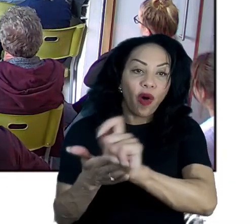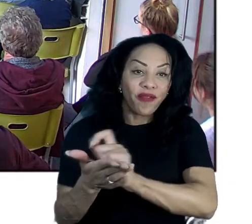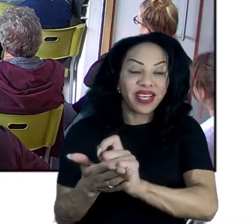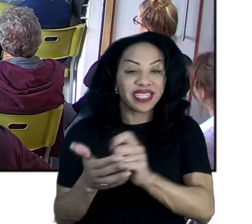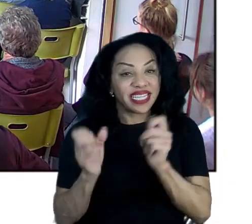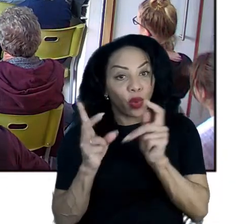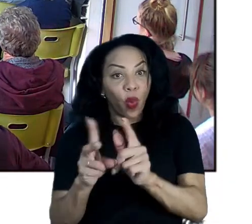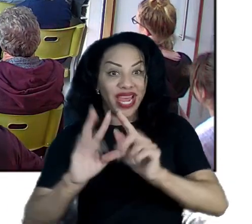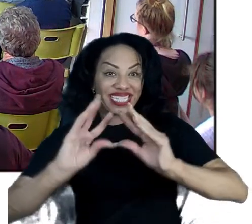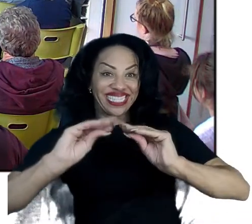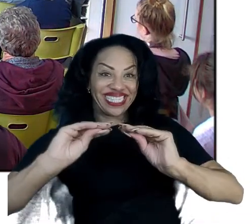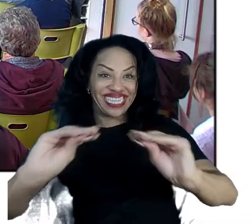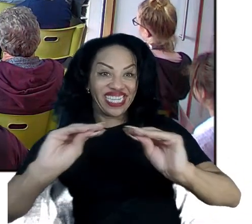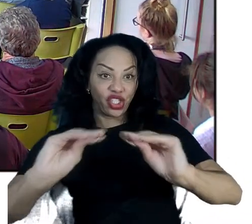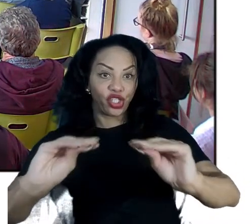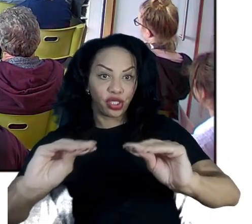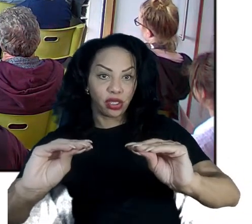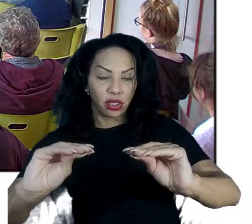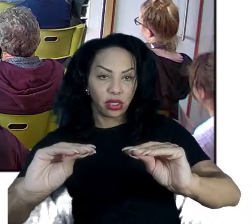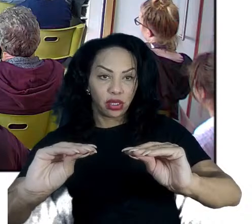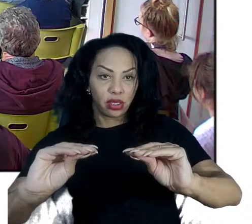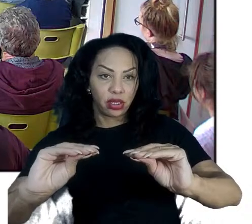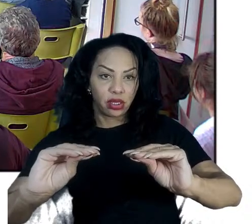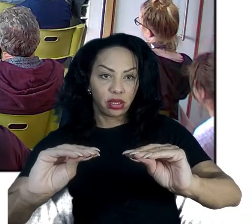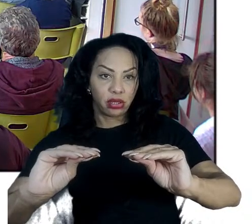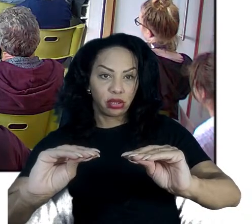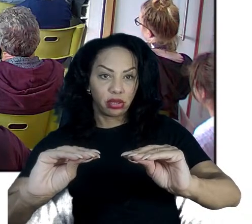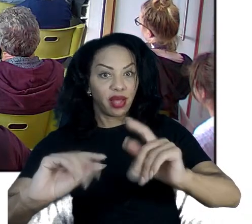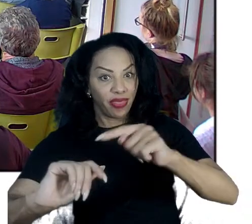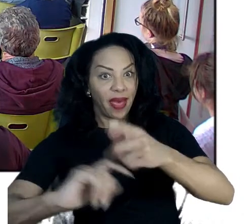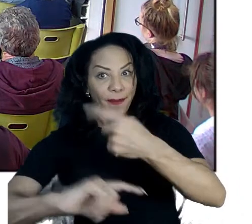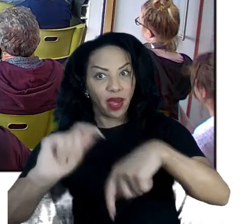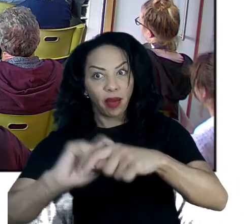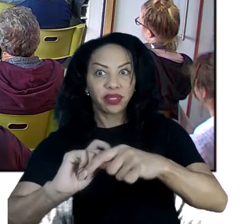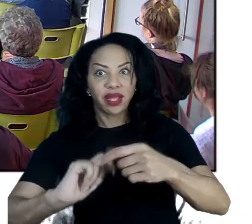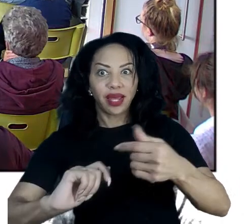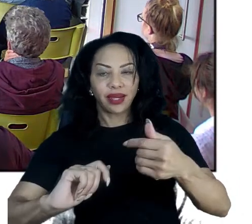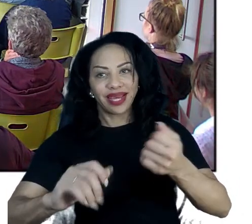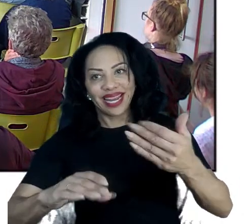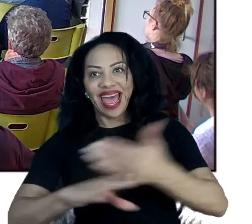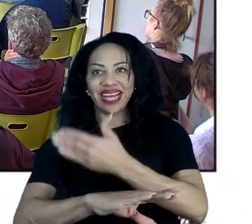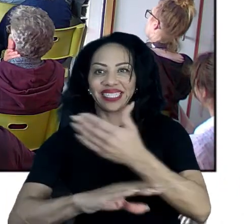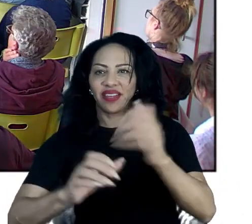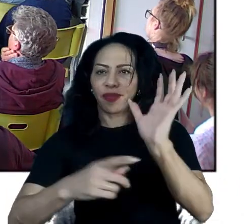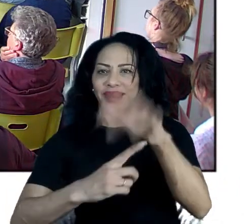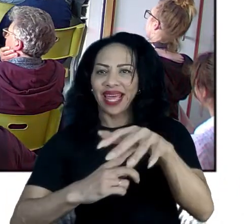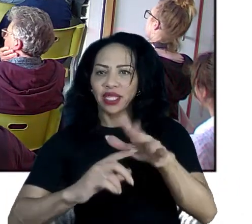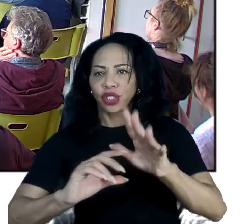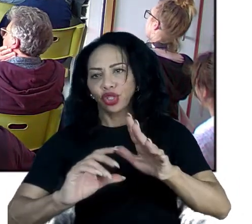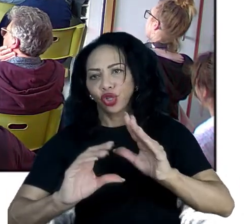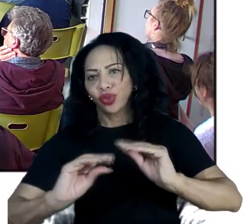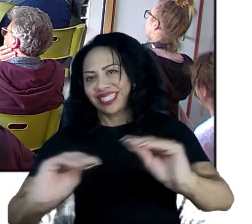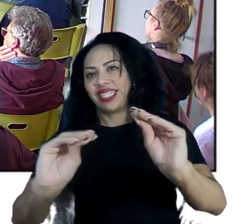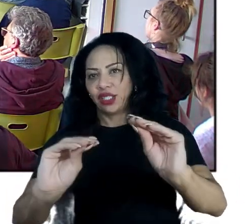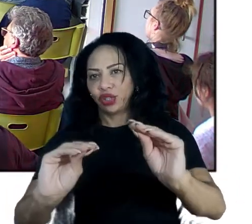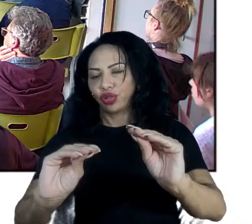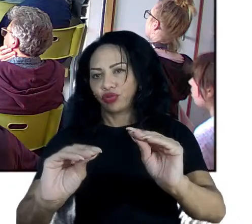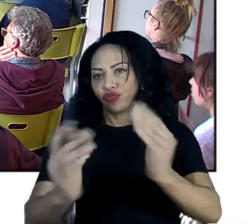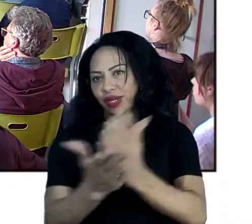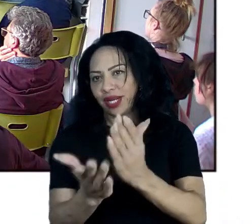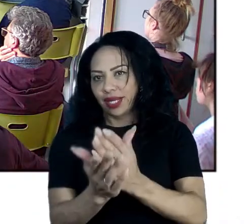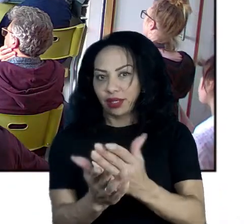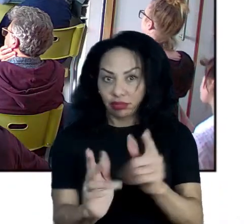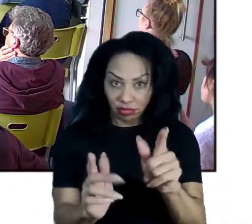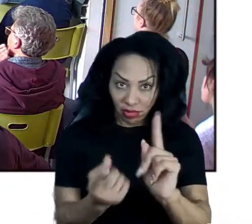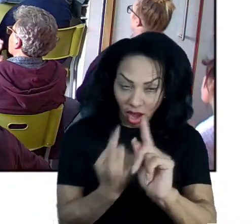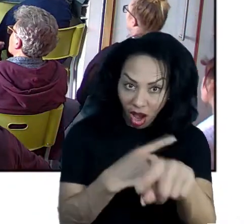It's a kind of active gallery education in a way. Yeah. Does that answer your? Yeah. All right. Thank you very